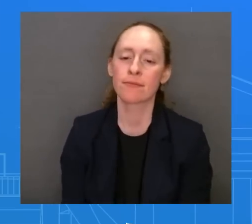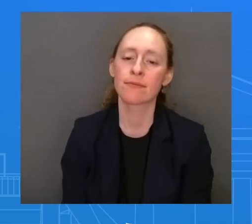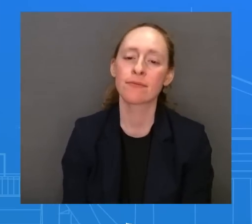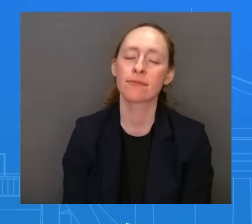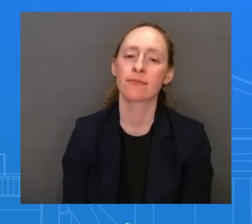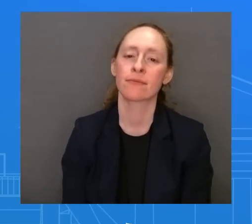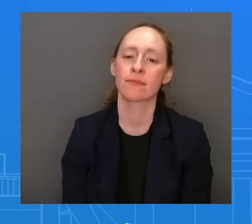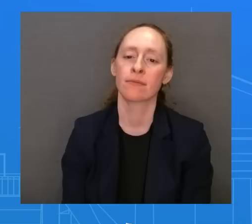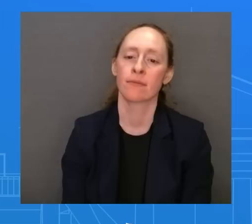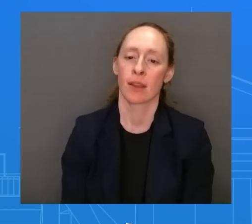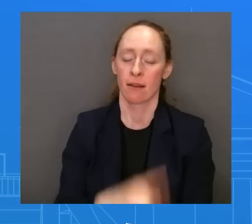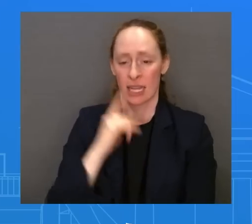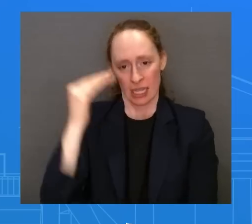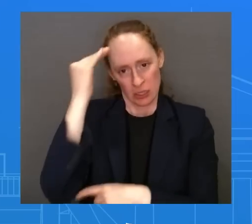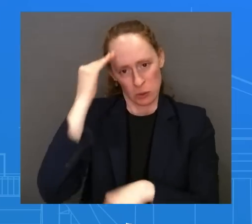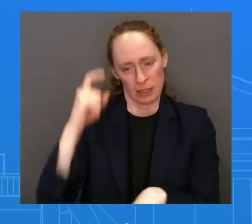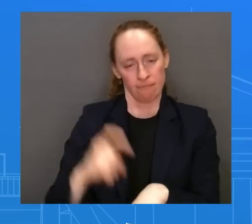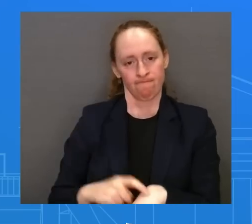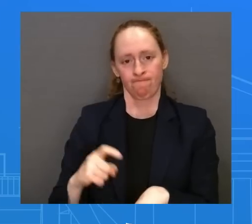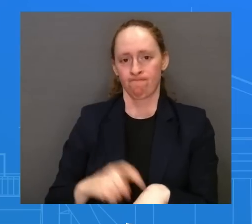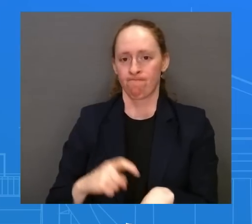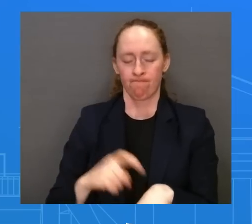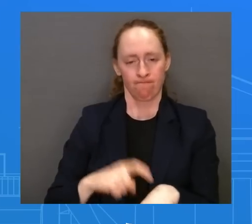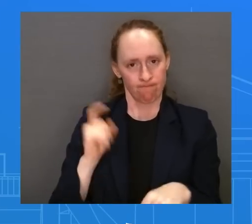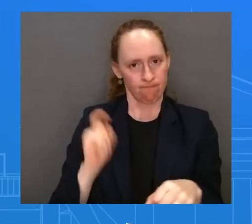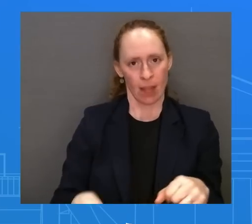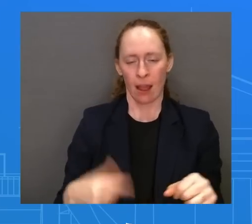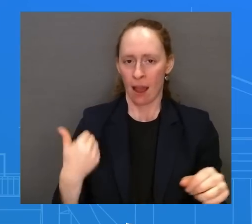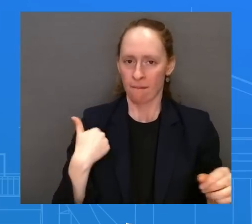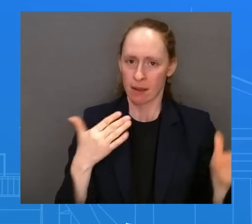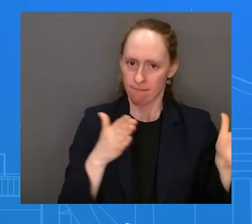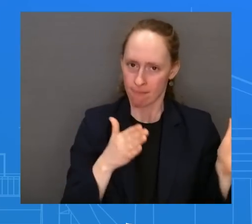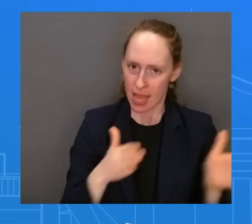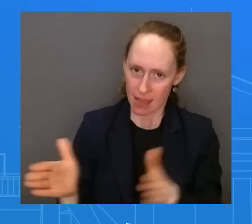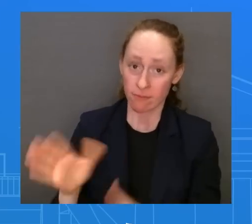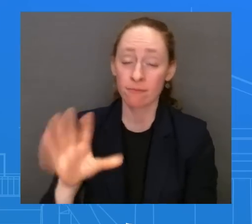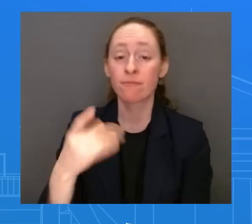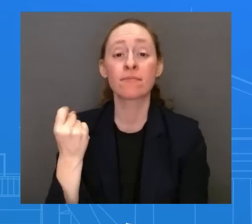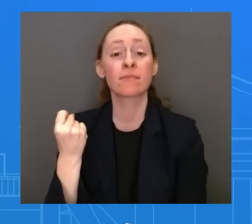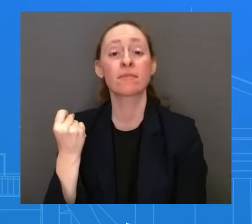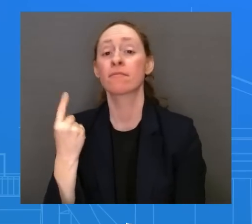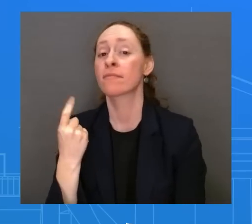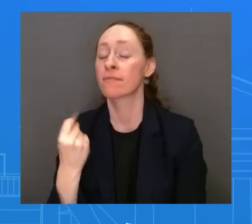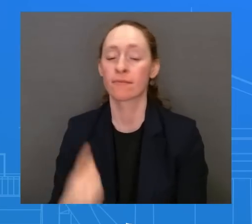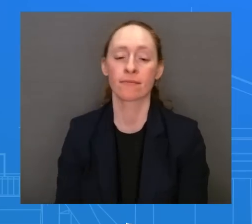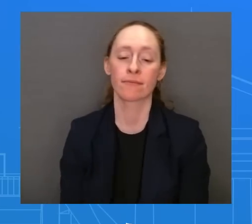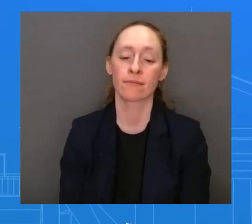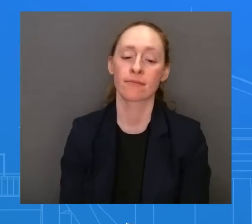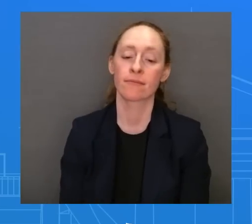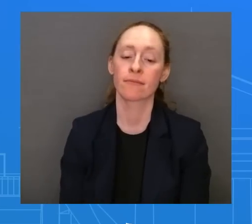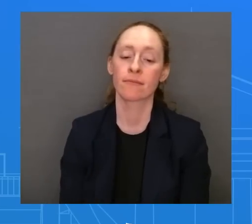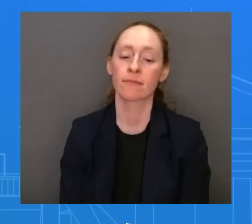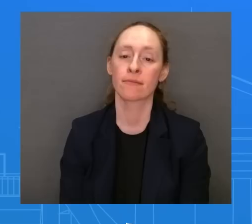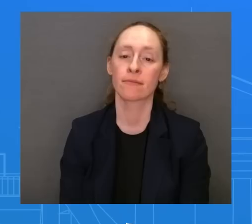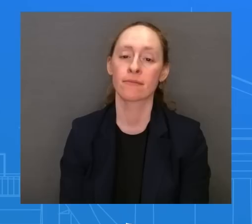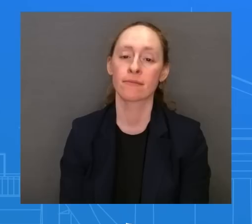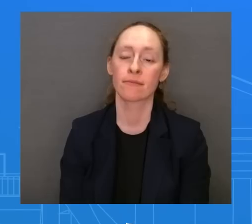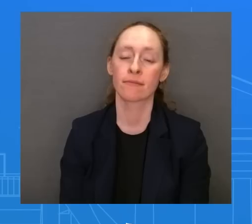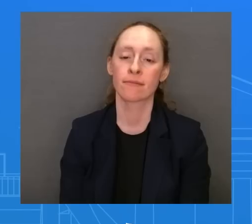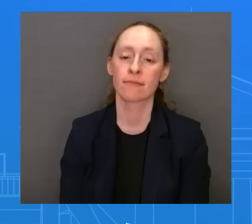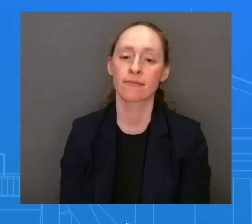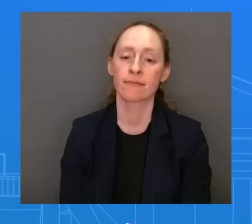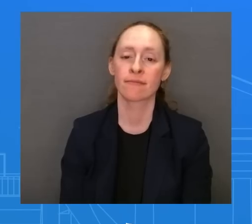planning for a withdrawal even before he had made the final decision to leave Afghanistan he ordered troop reduction plans